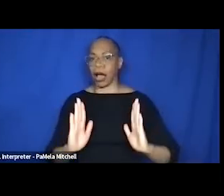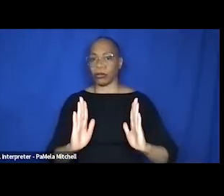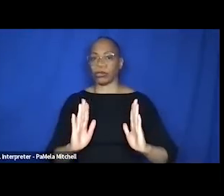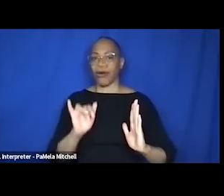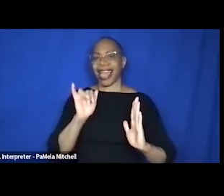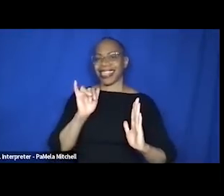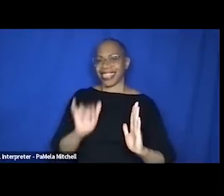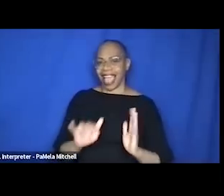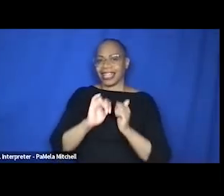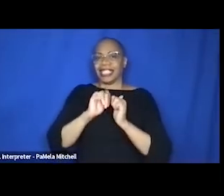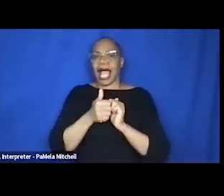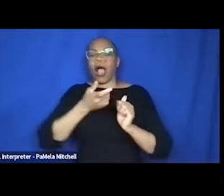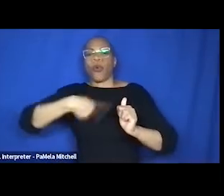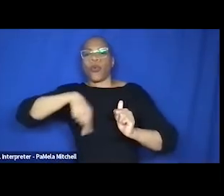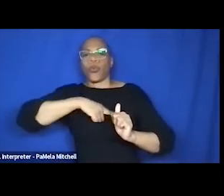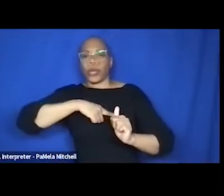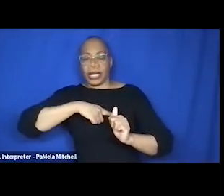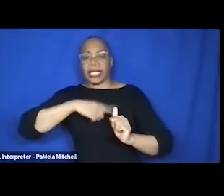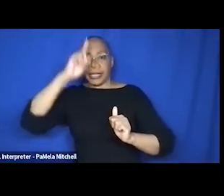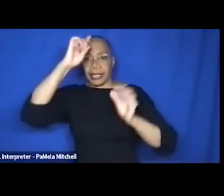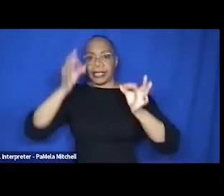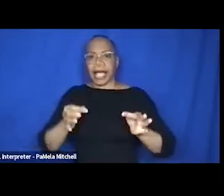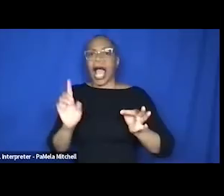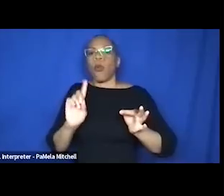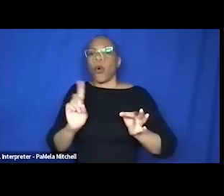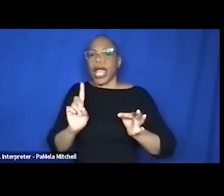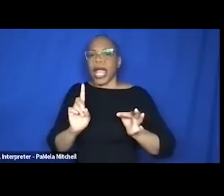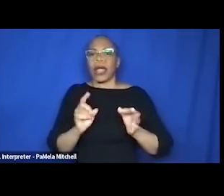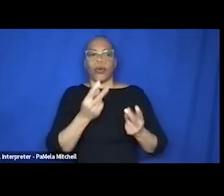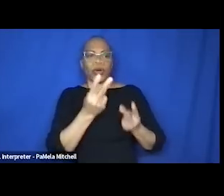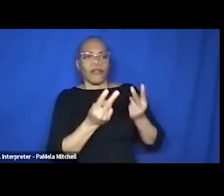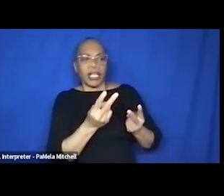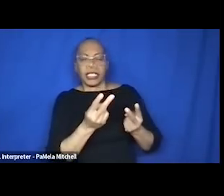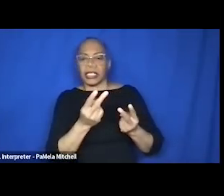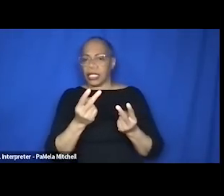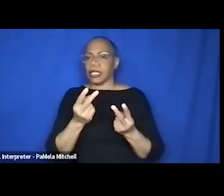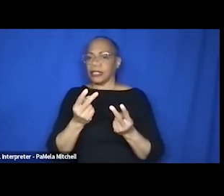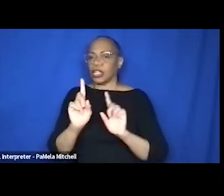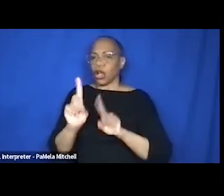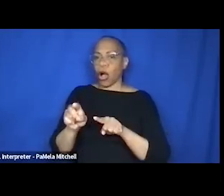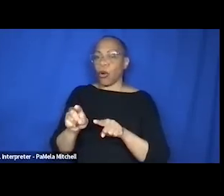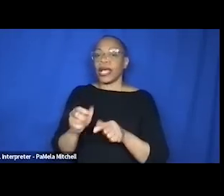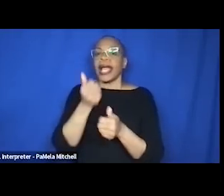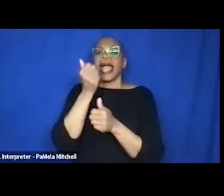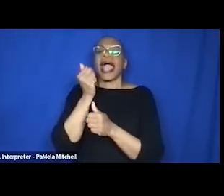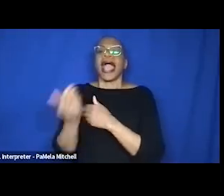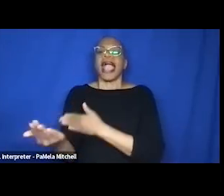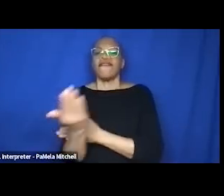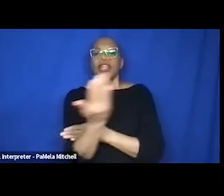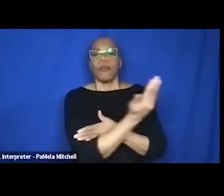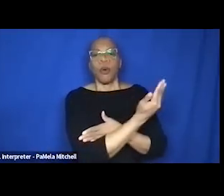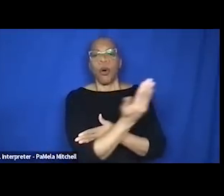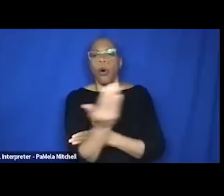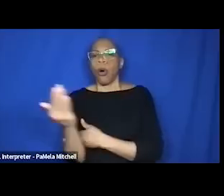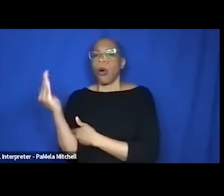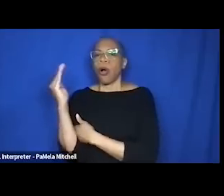we decide where we're going. So each morning we, gather in a room and we go over just different things of what's